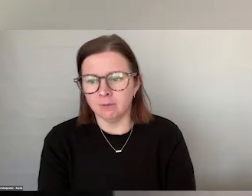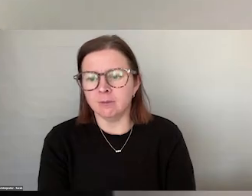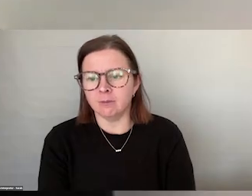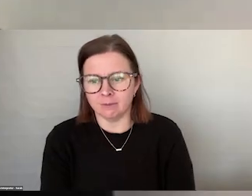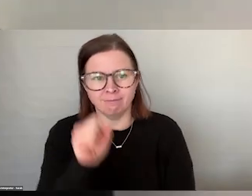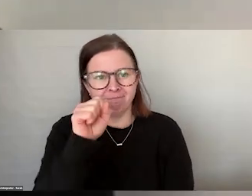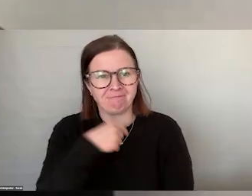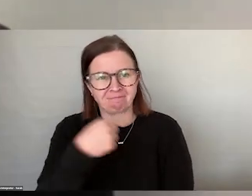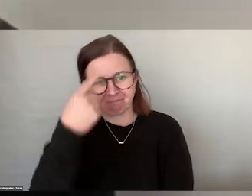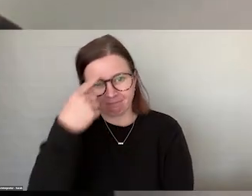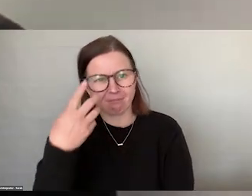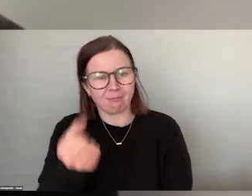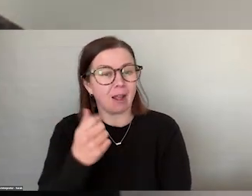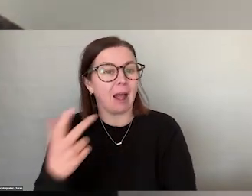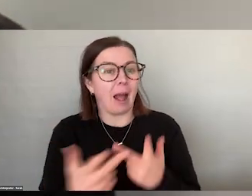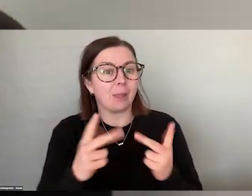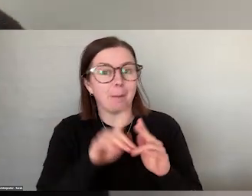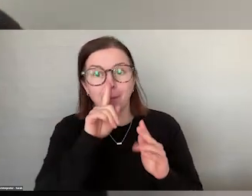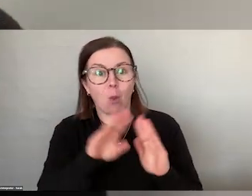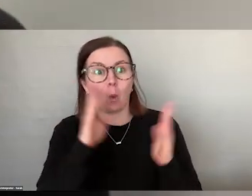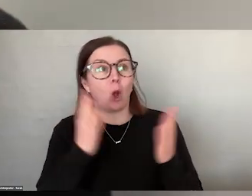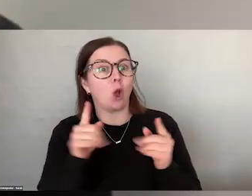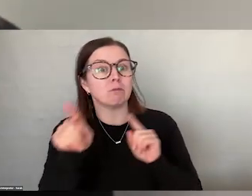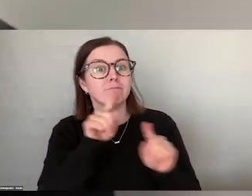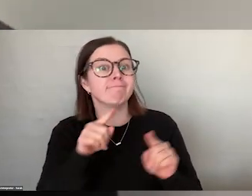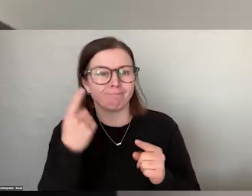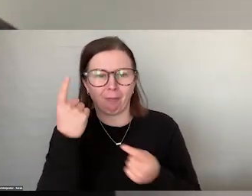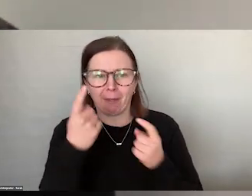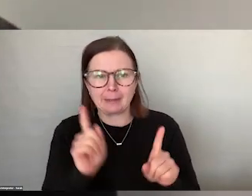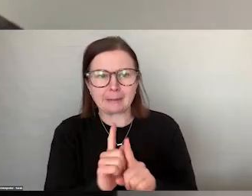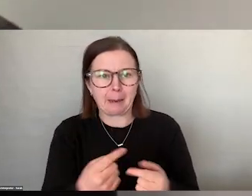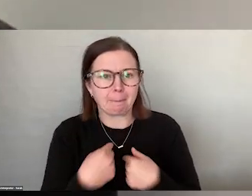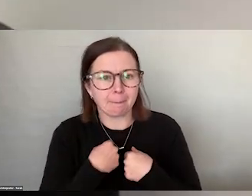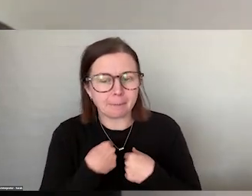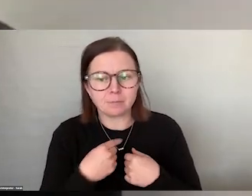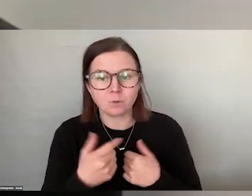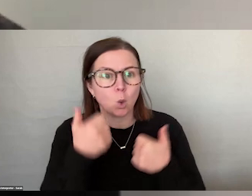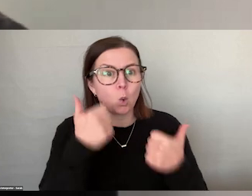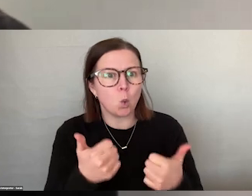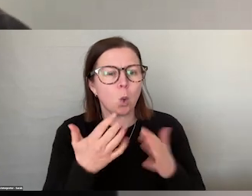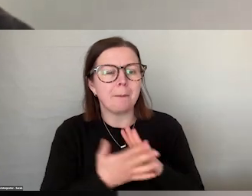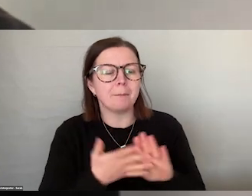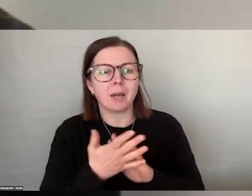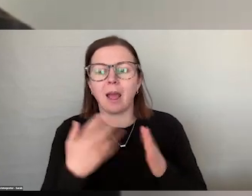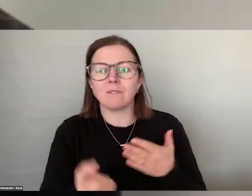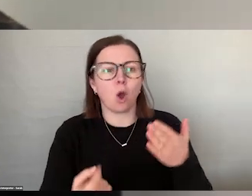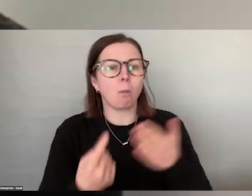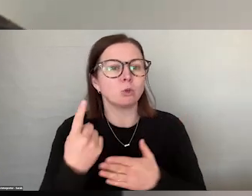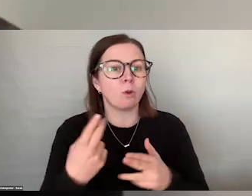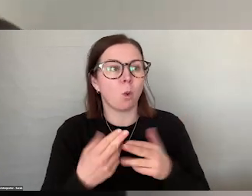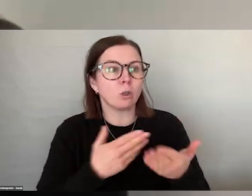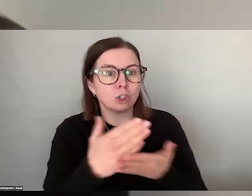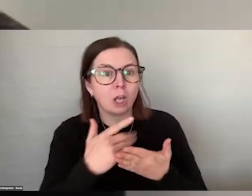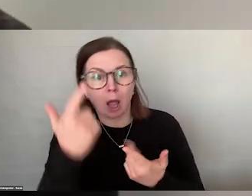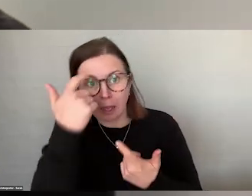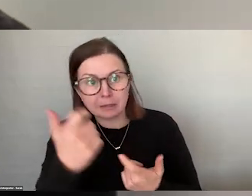people around the world who are thinking like we are, and that is great because there can be intersections of ideas and we can learn